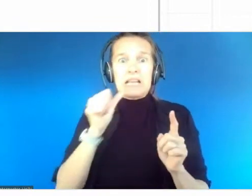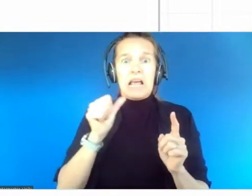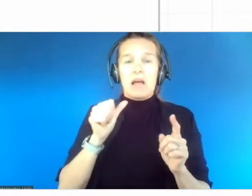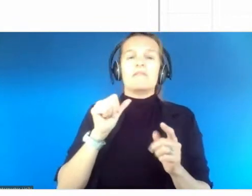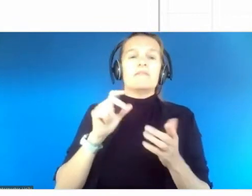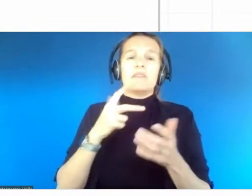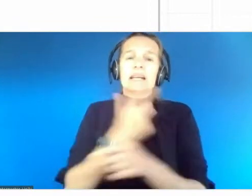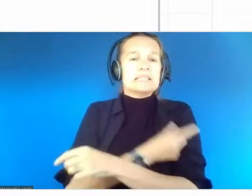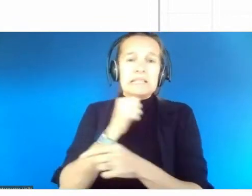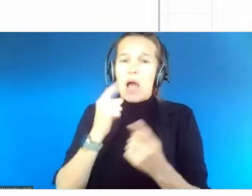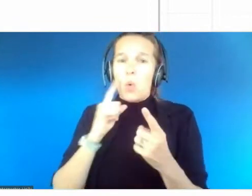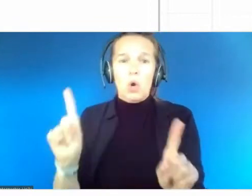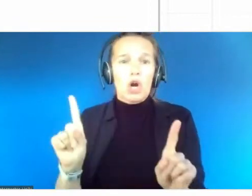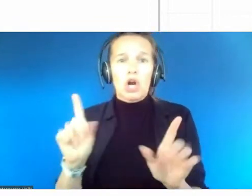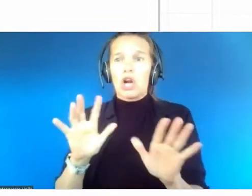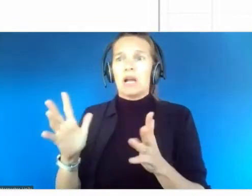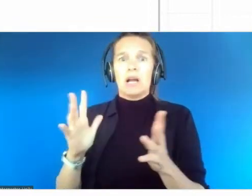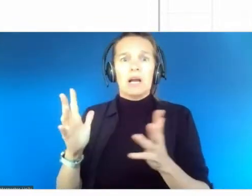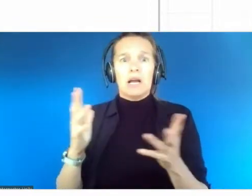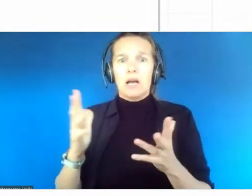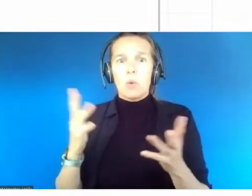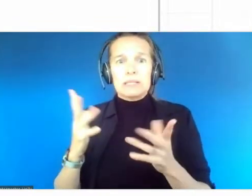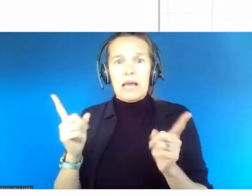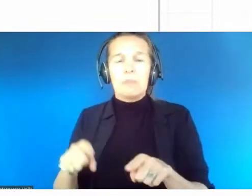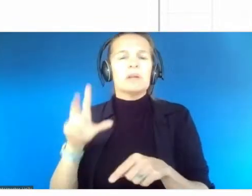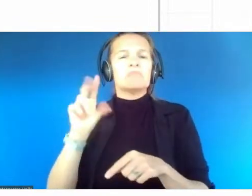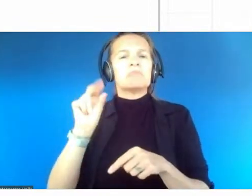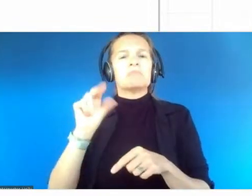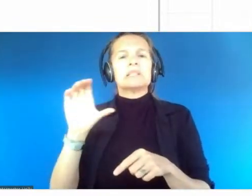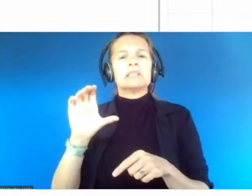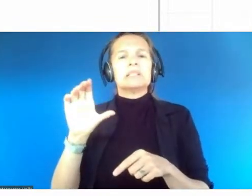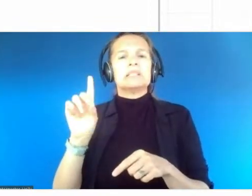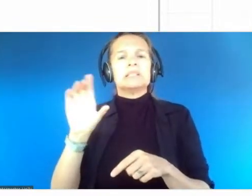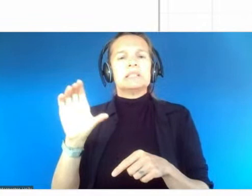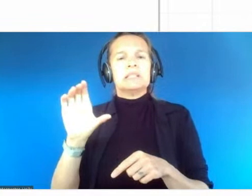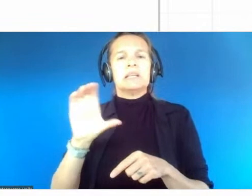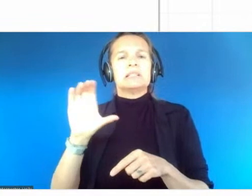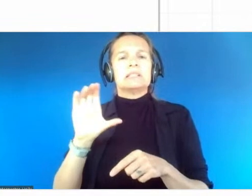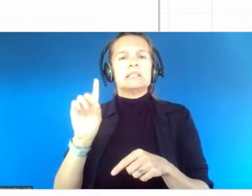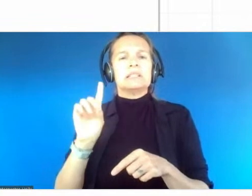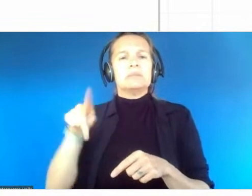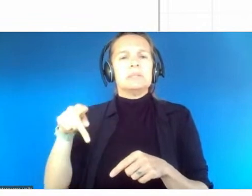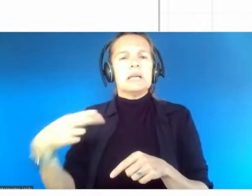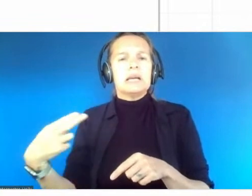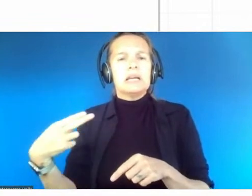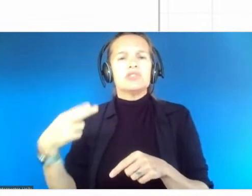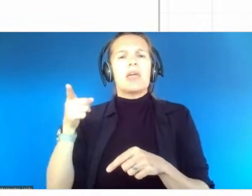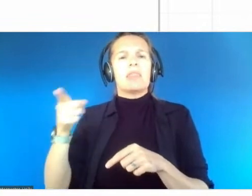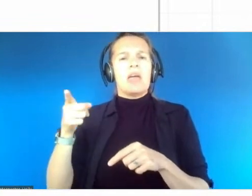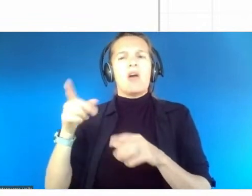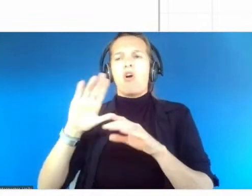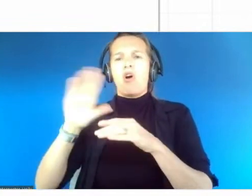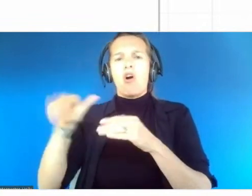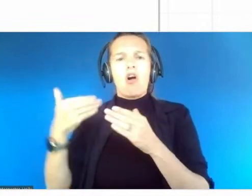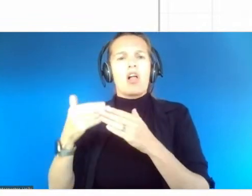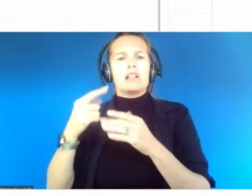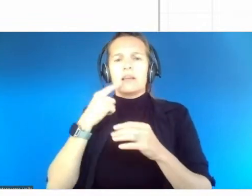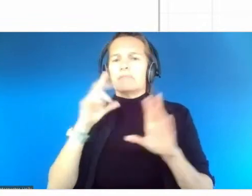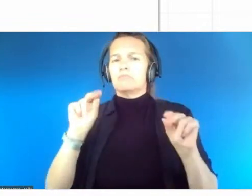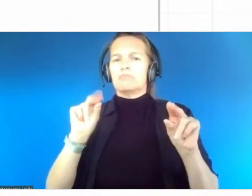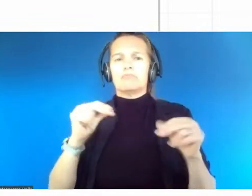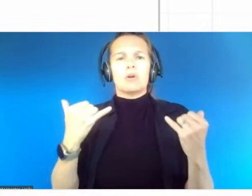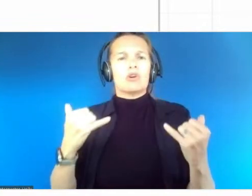CDC and the CDPH, all the people who collect this data are continuing to say that the current vaccines continue to